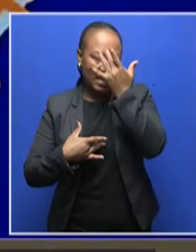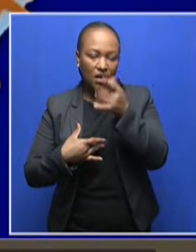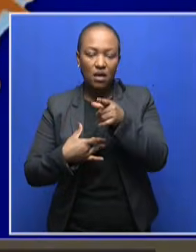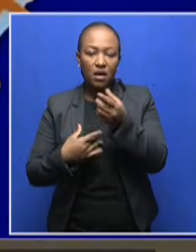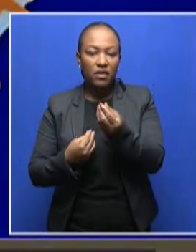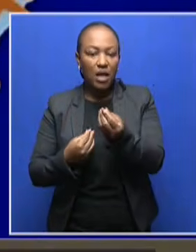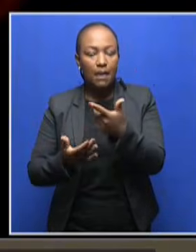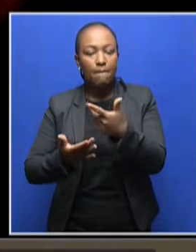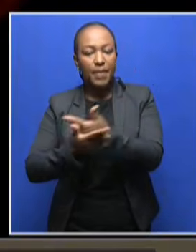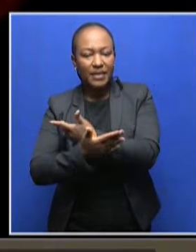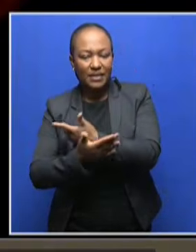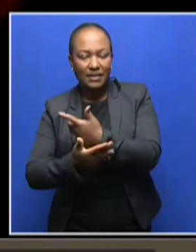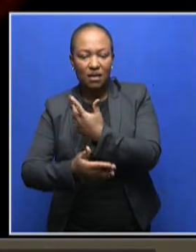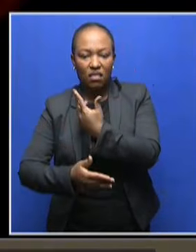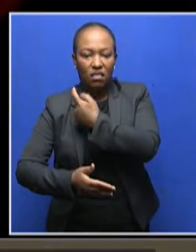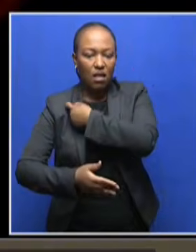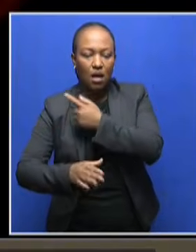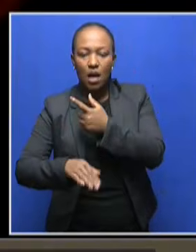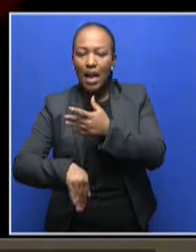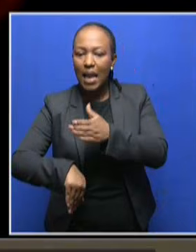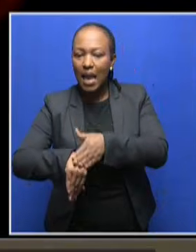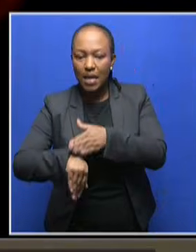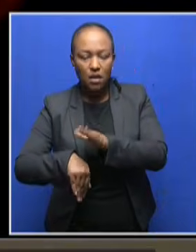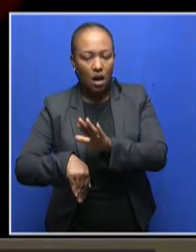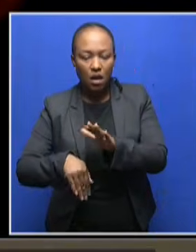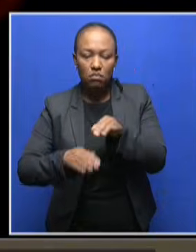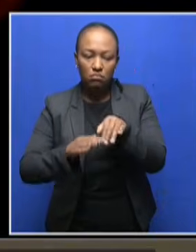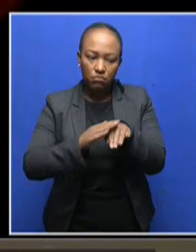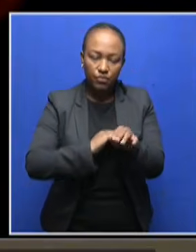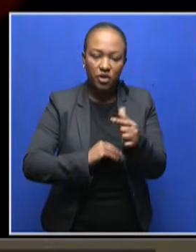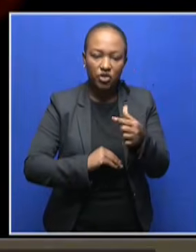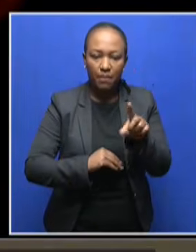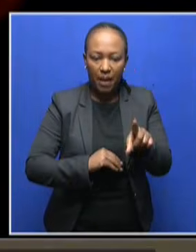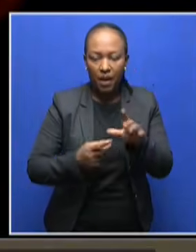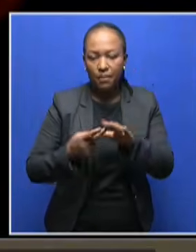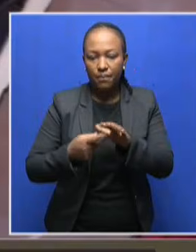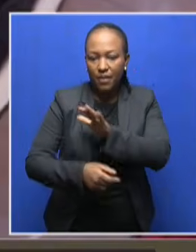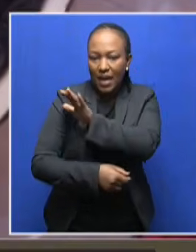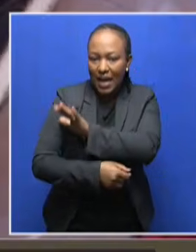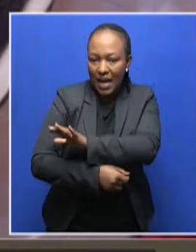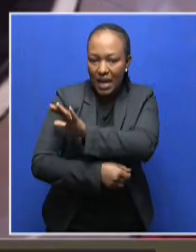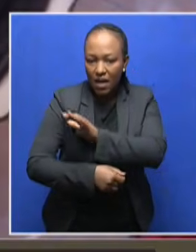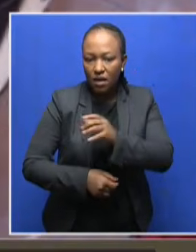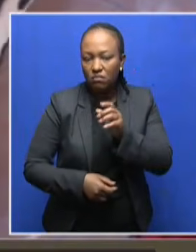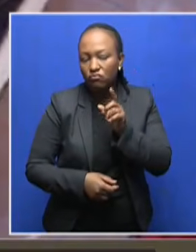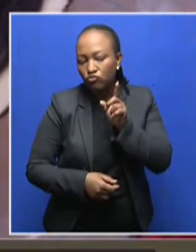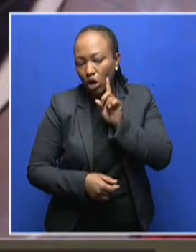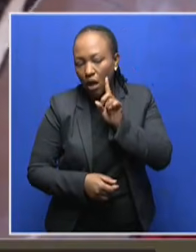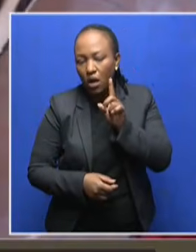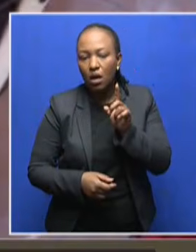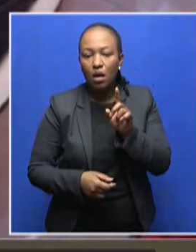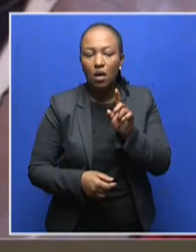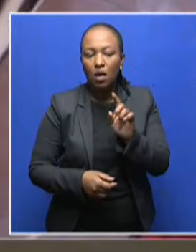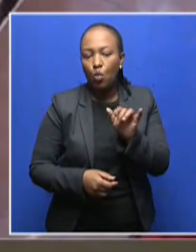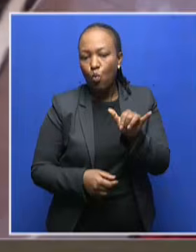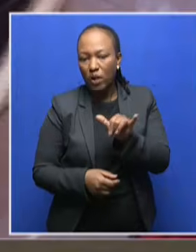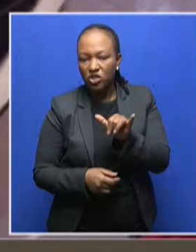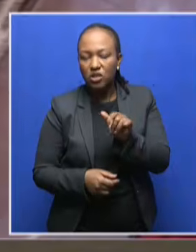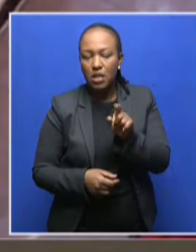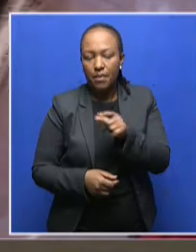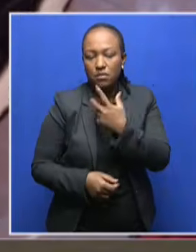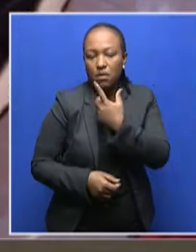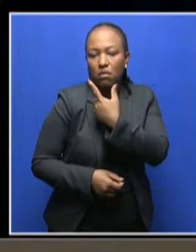late. You know, go into your GP or your clinic, look at what vaccines need to be caught up and ensure that